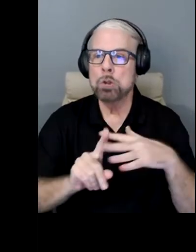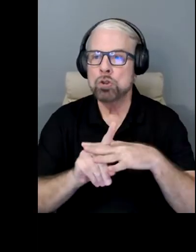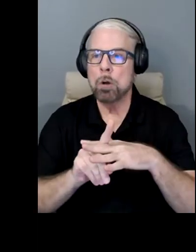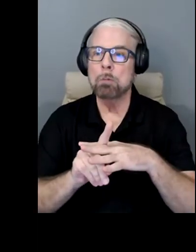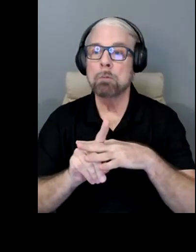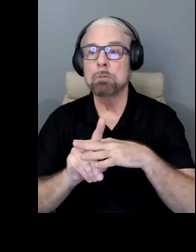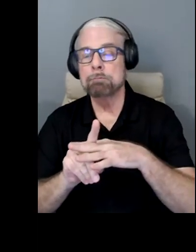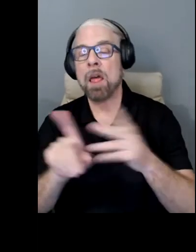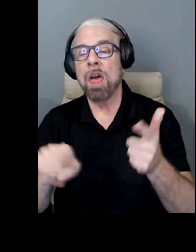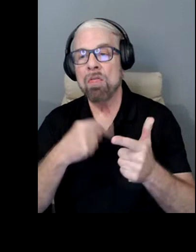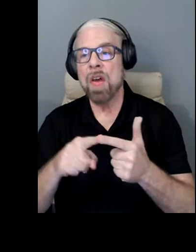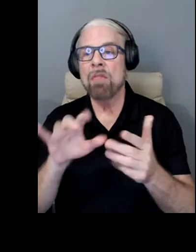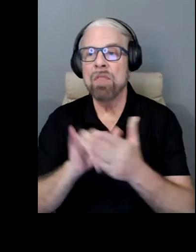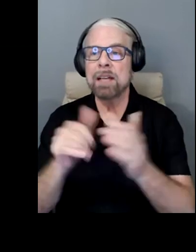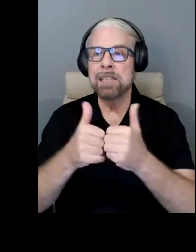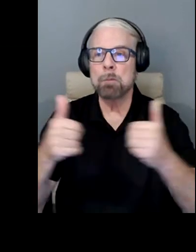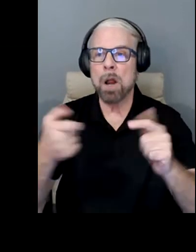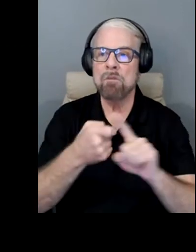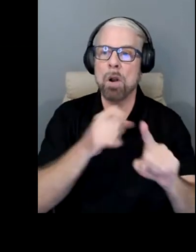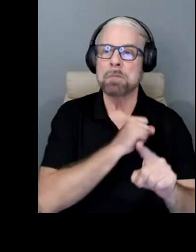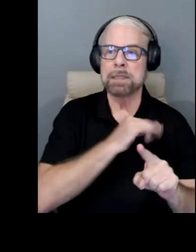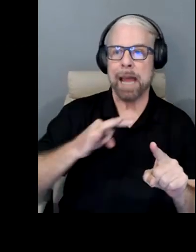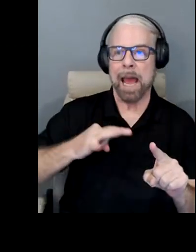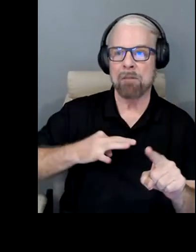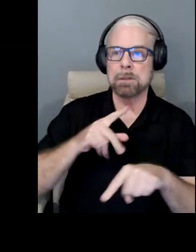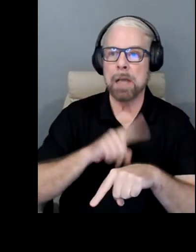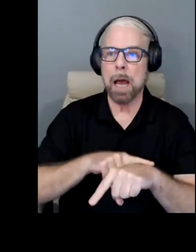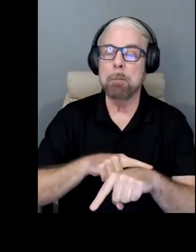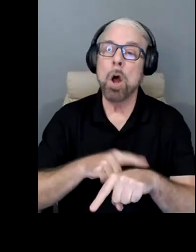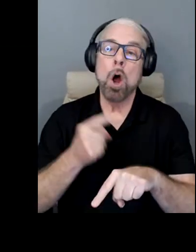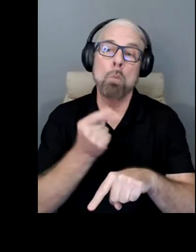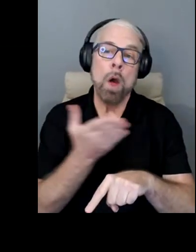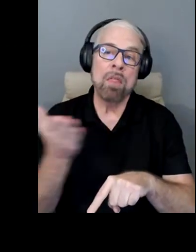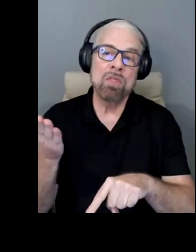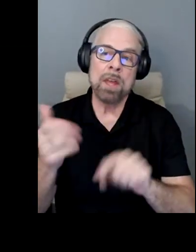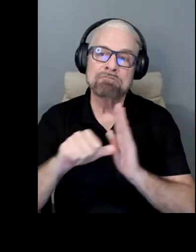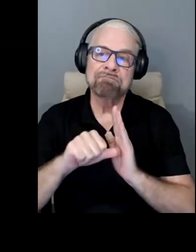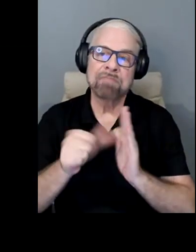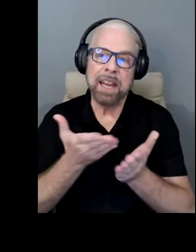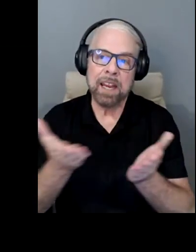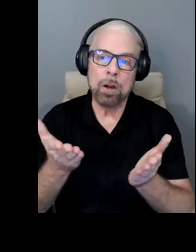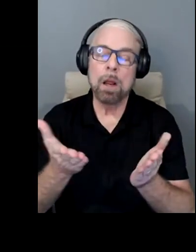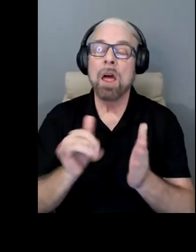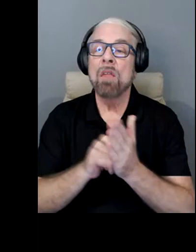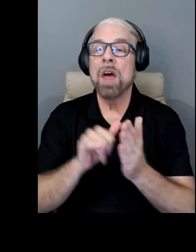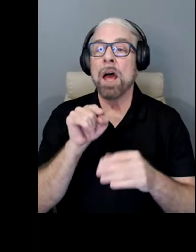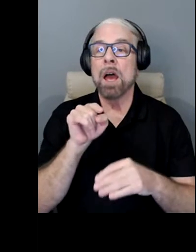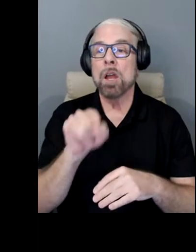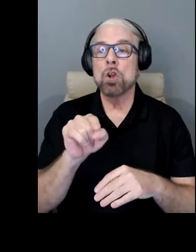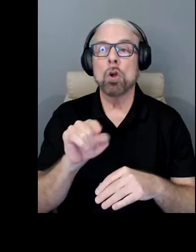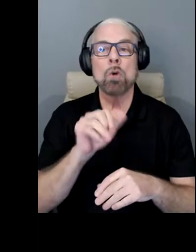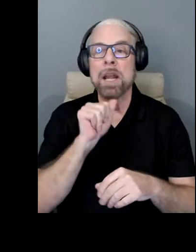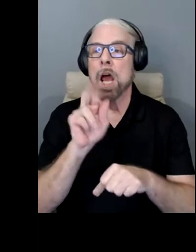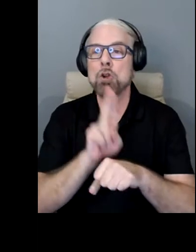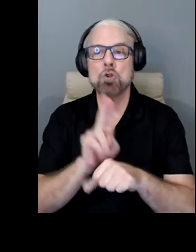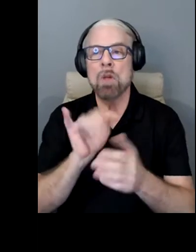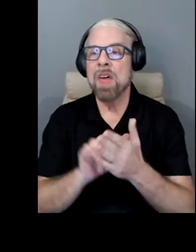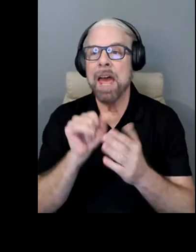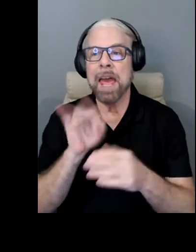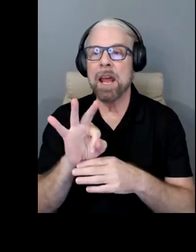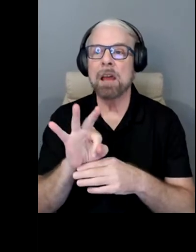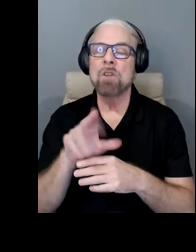up, is separated out from staff time. Now, one thing to point out here, this is, you would be not using this if you're able